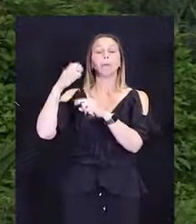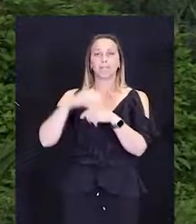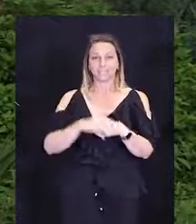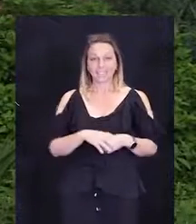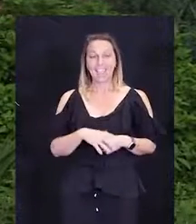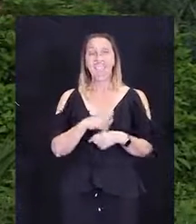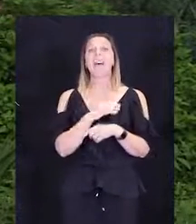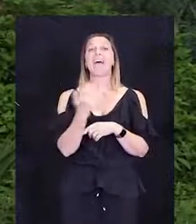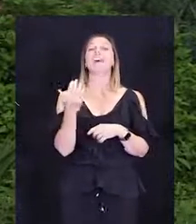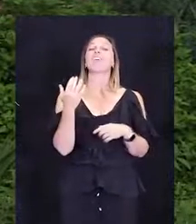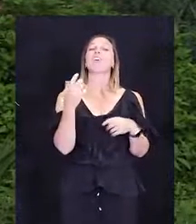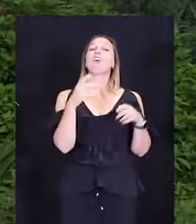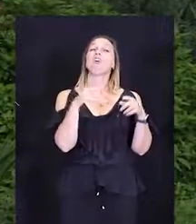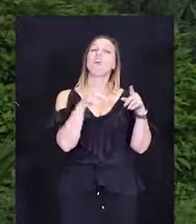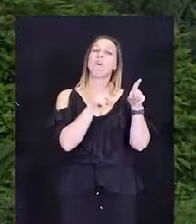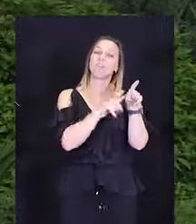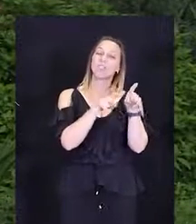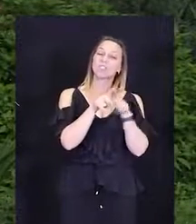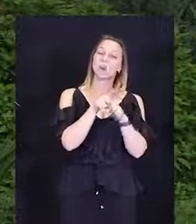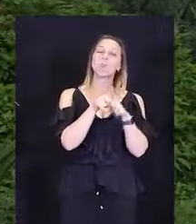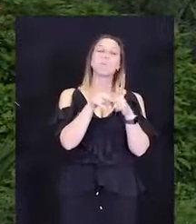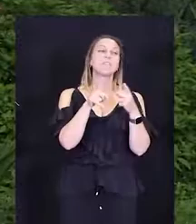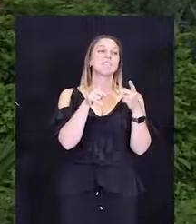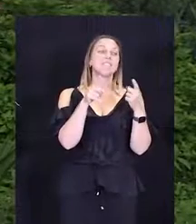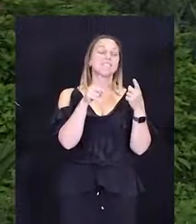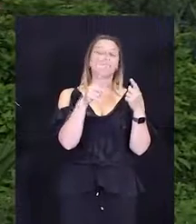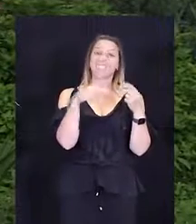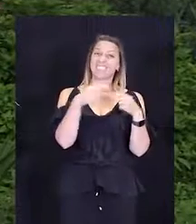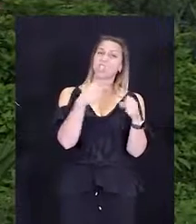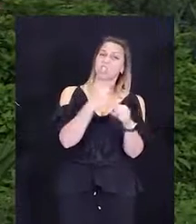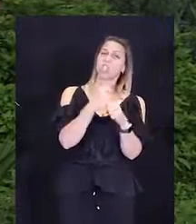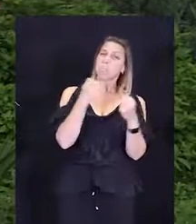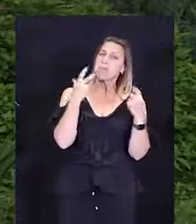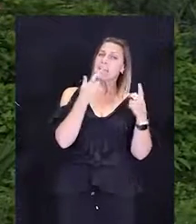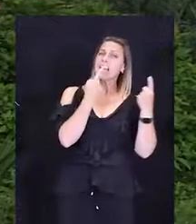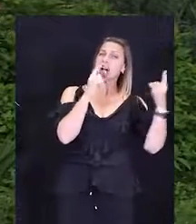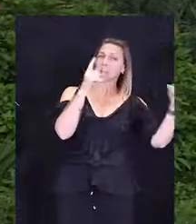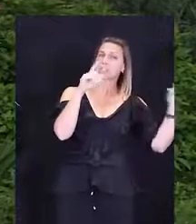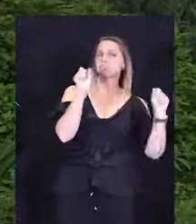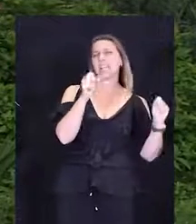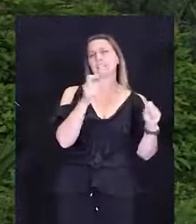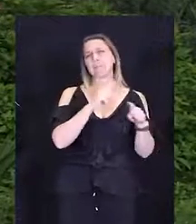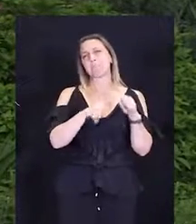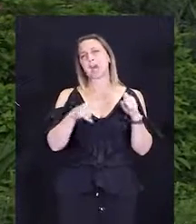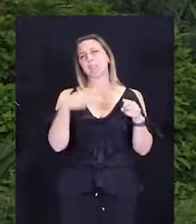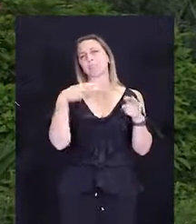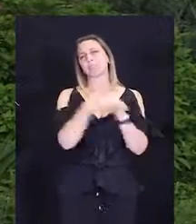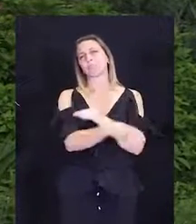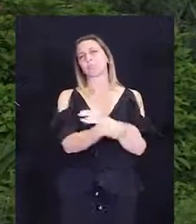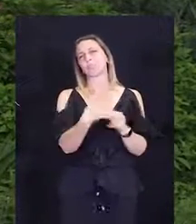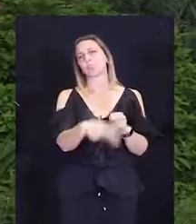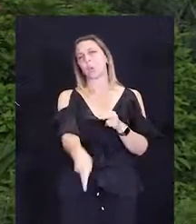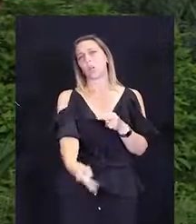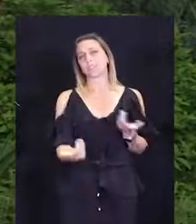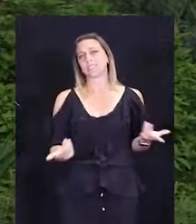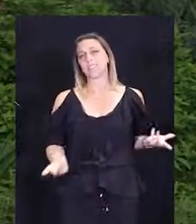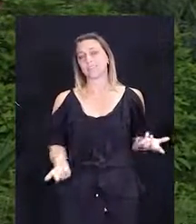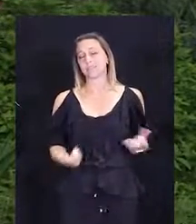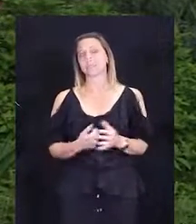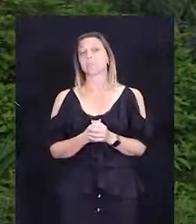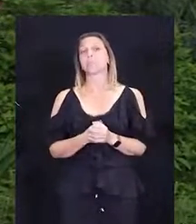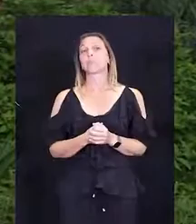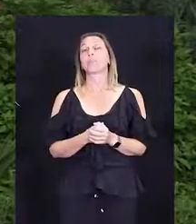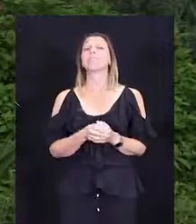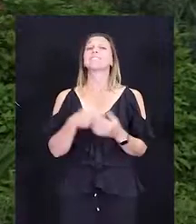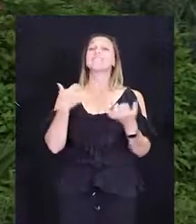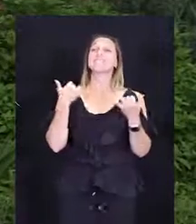championship. And yet again, another successful year of Central Dauphin accomplishments are behind us. Even with the unfortunate void of our final months